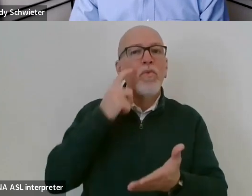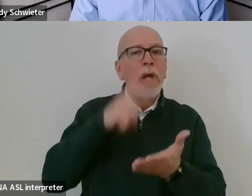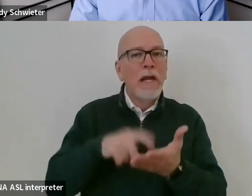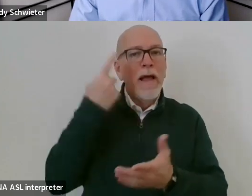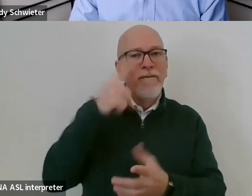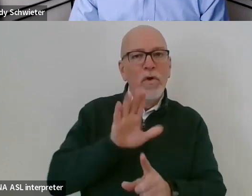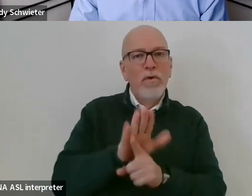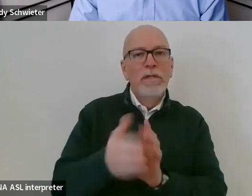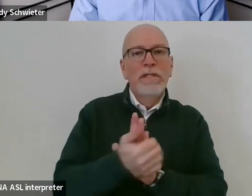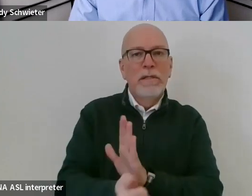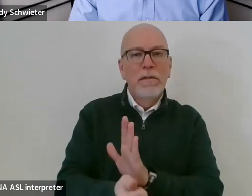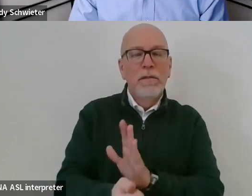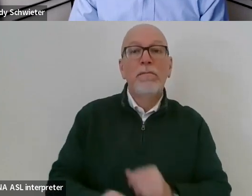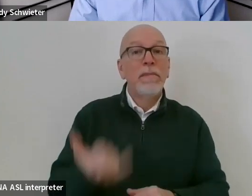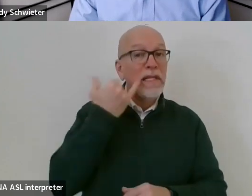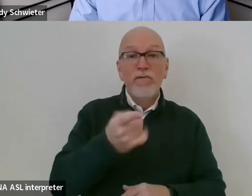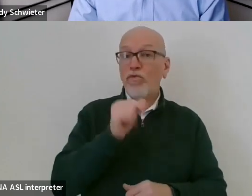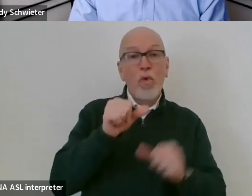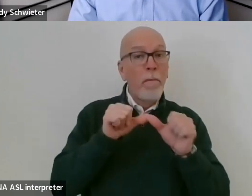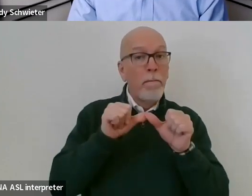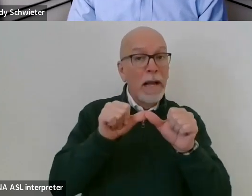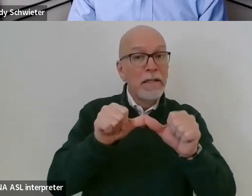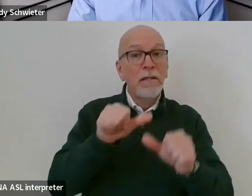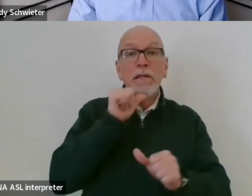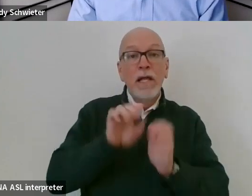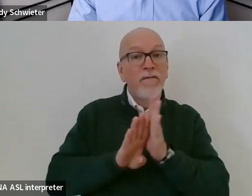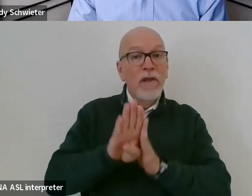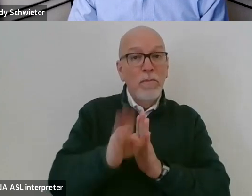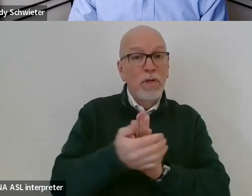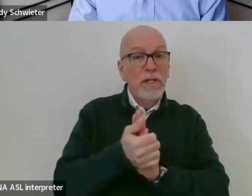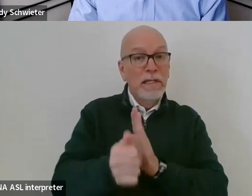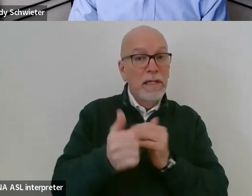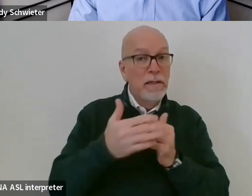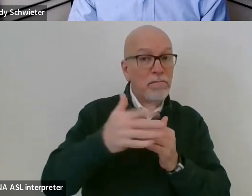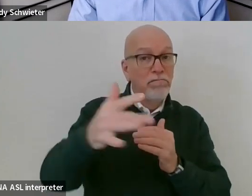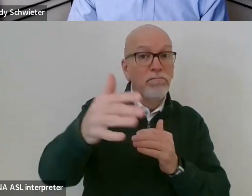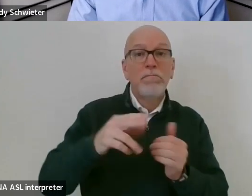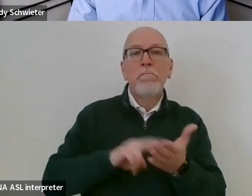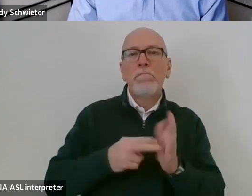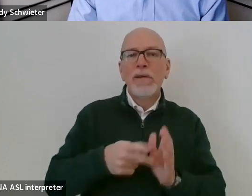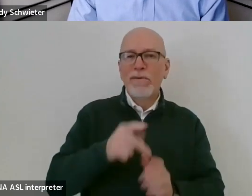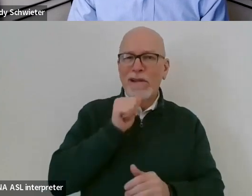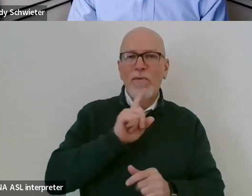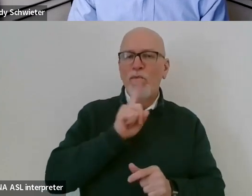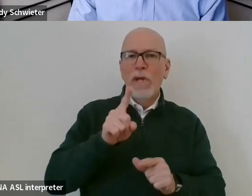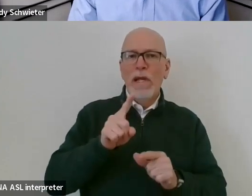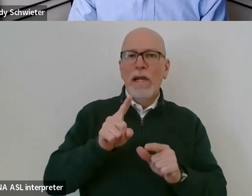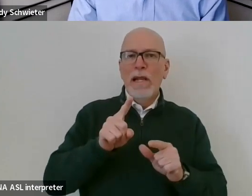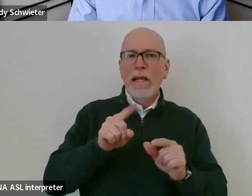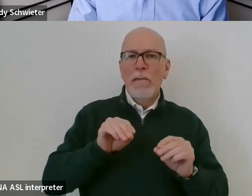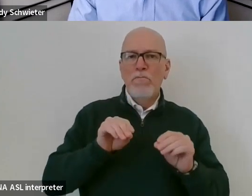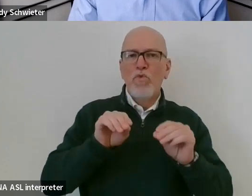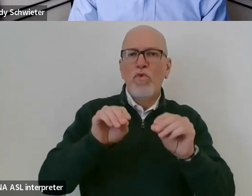skills. So if you don't maintain or develop your skills further, you're not really moving in the spectrum